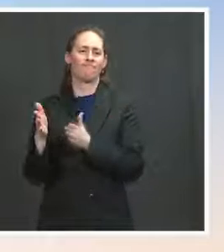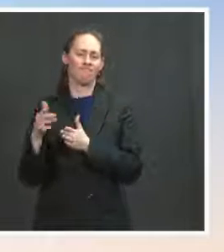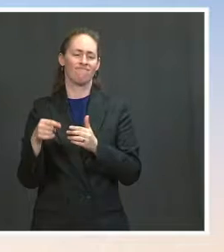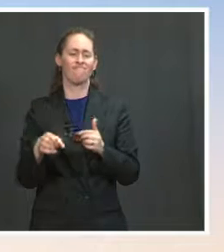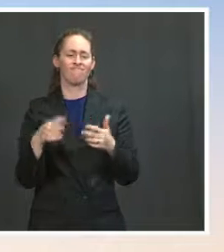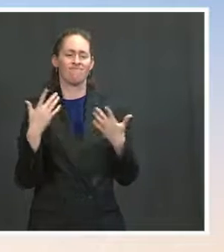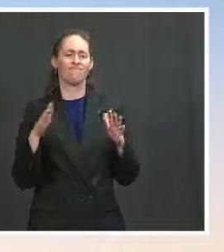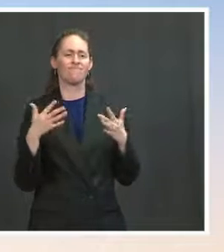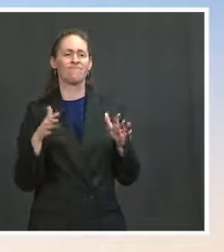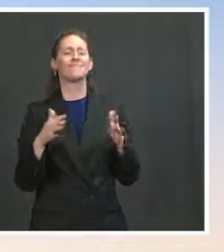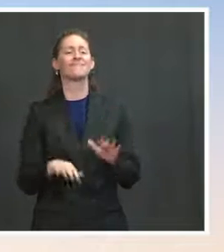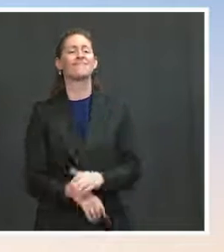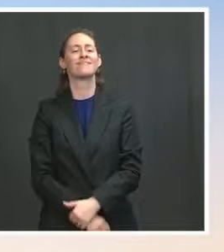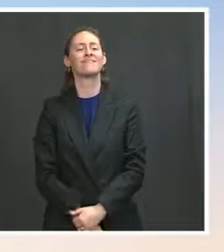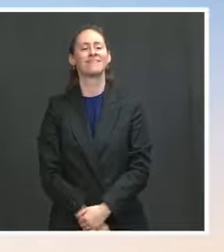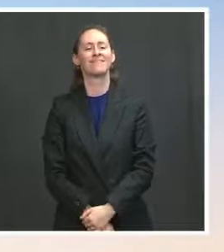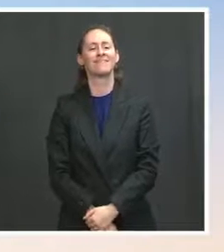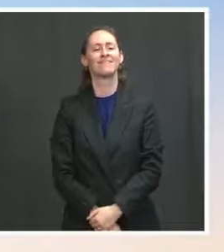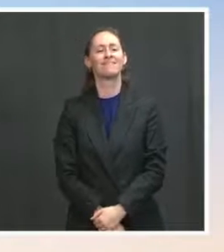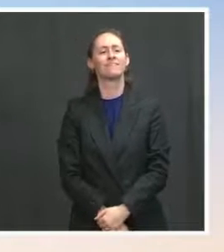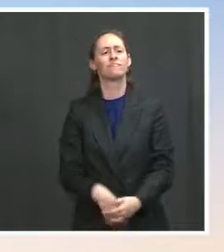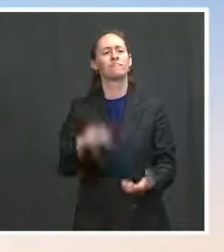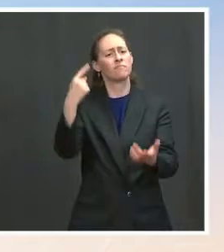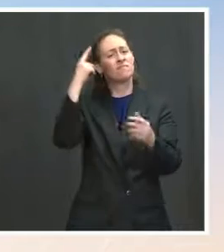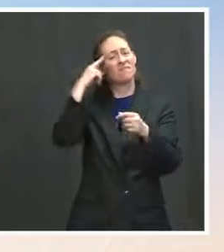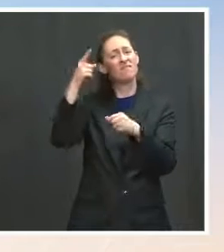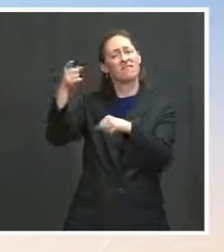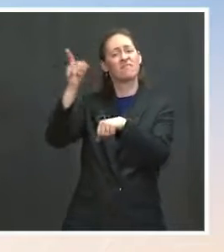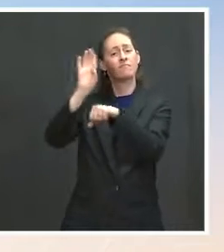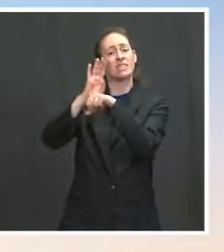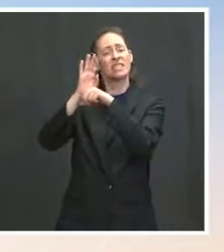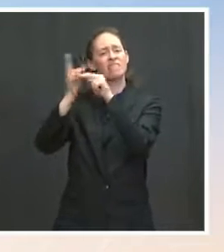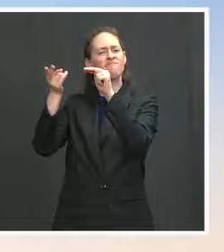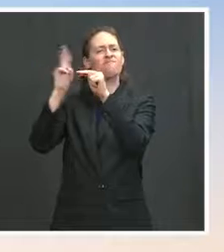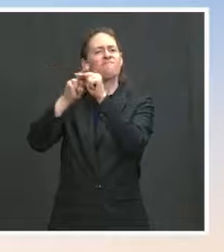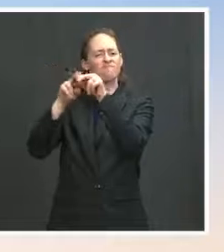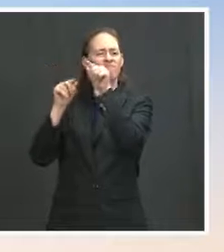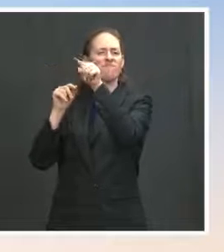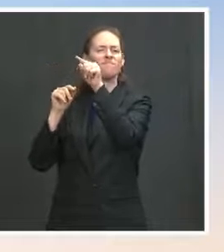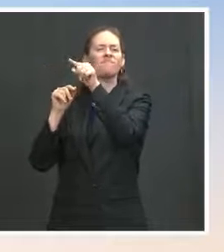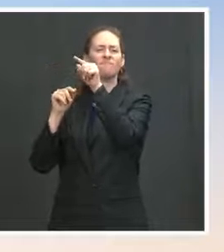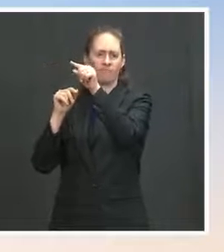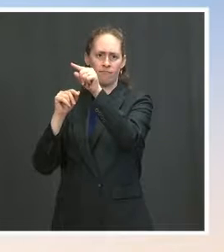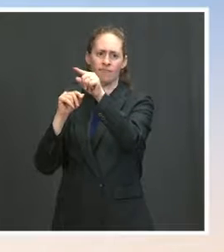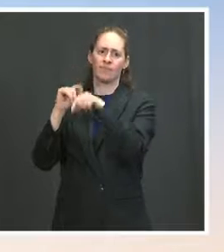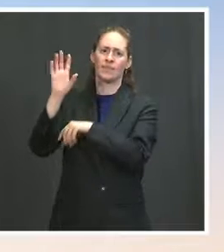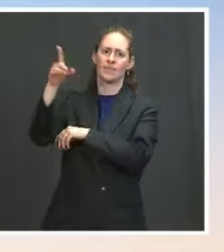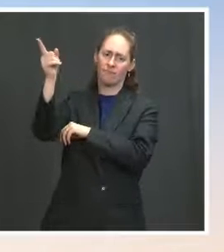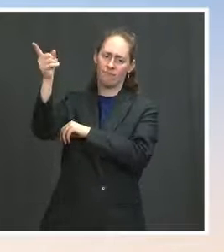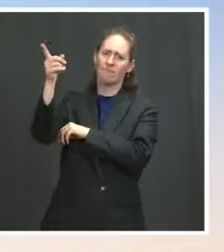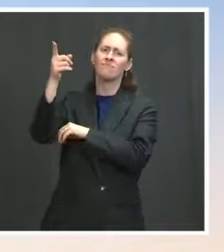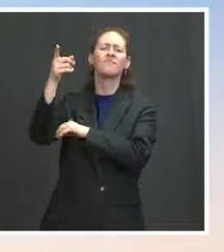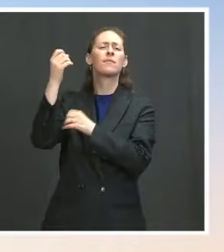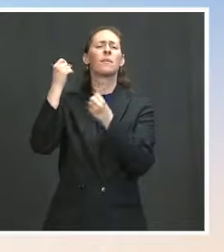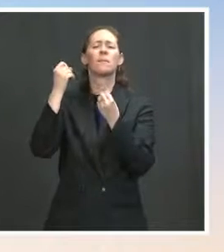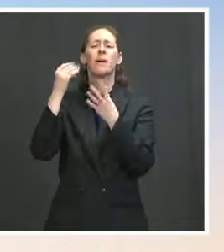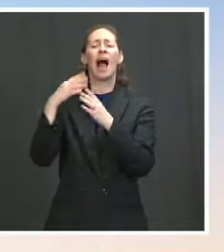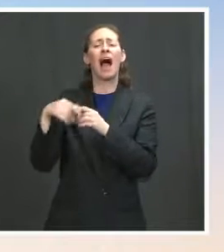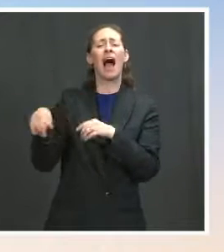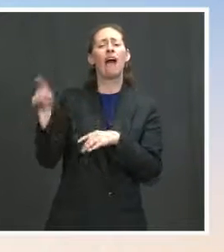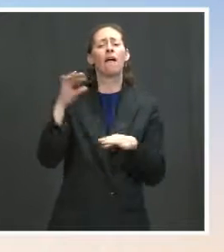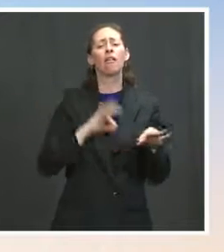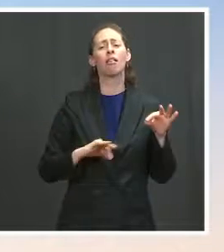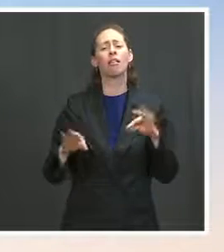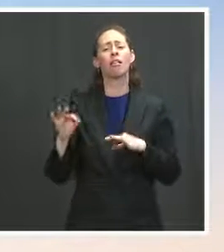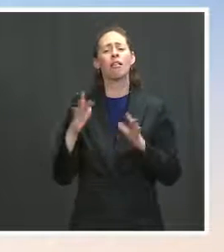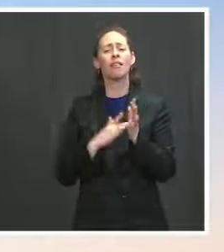he thinks that raising the corporate rate, ensuring, asking corporations many of whom have made a big profit during the pandemic to pay a little bit